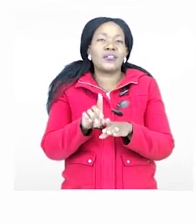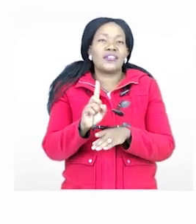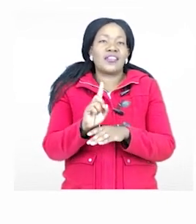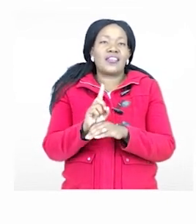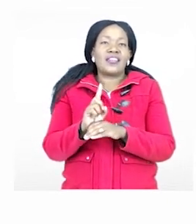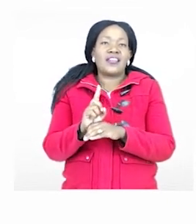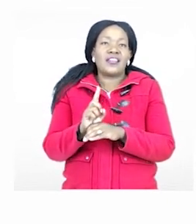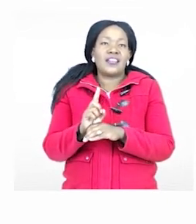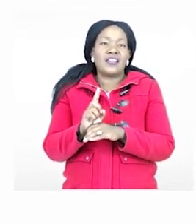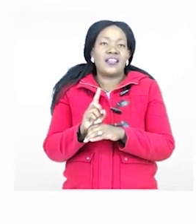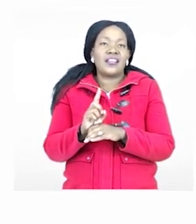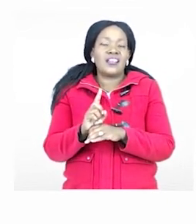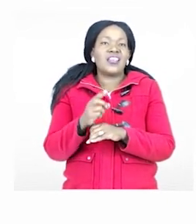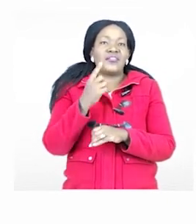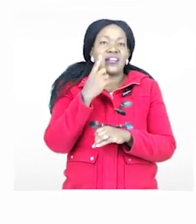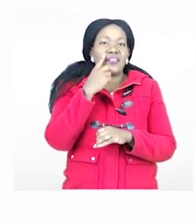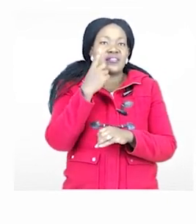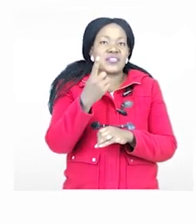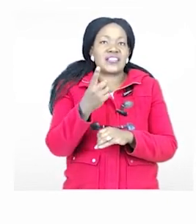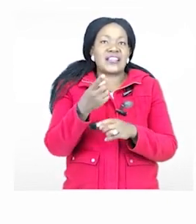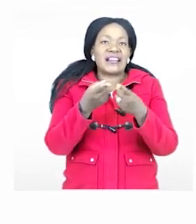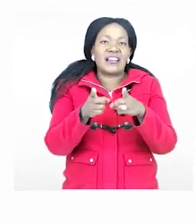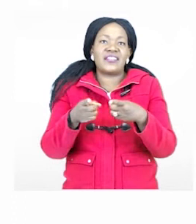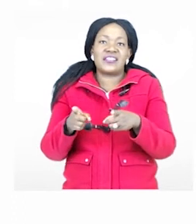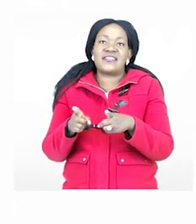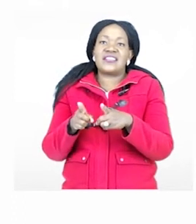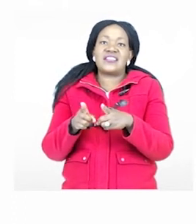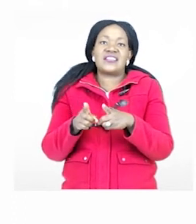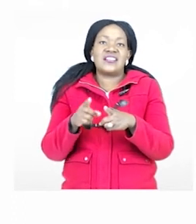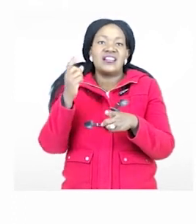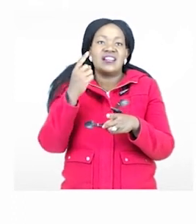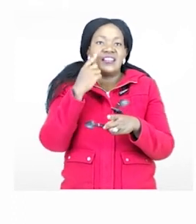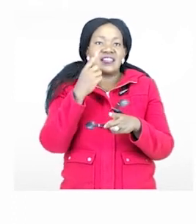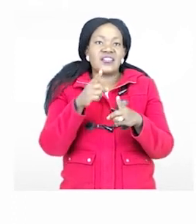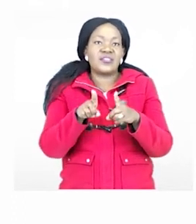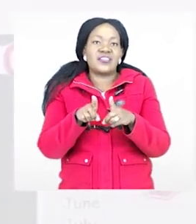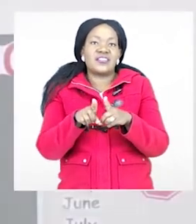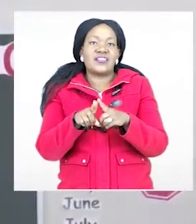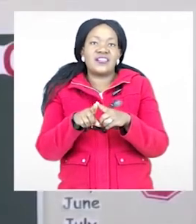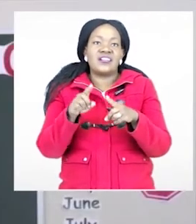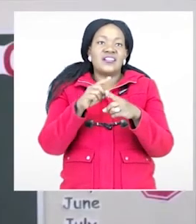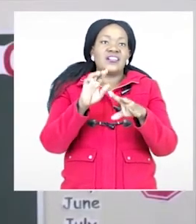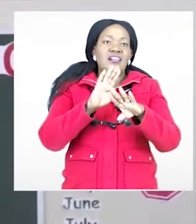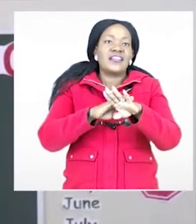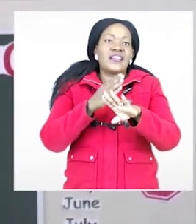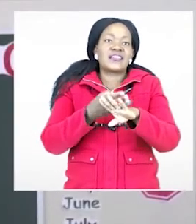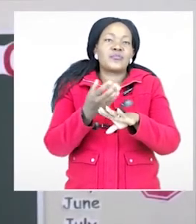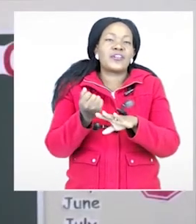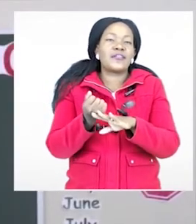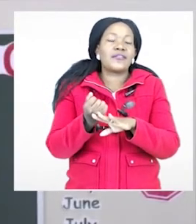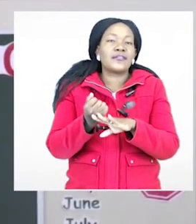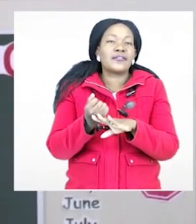Now if we have to identify differences, let's take a quick look at my board before we continue on the